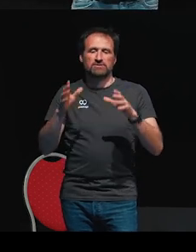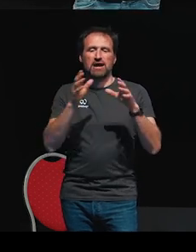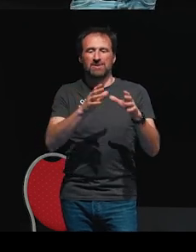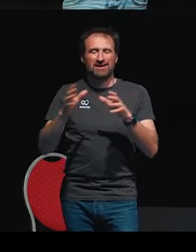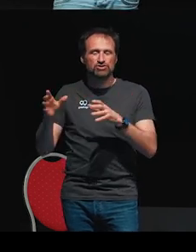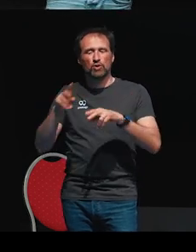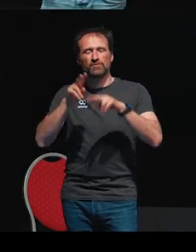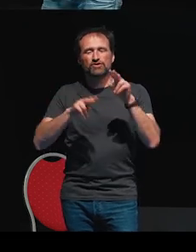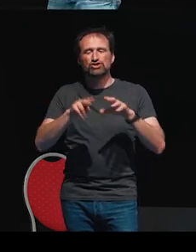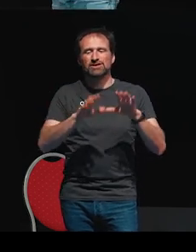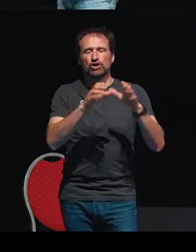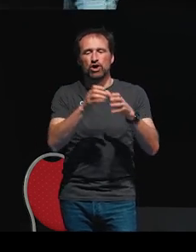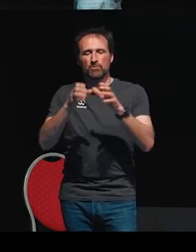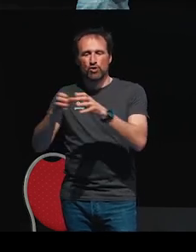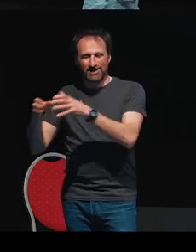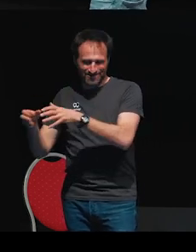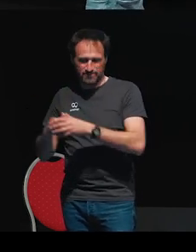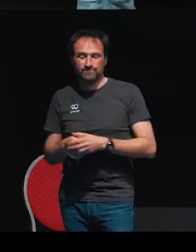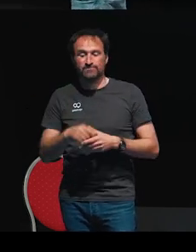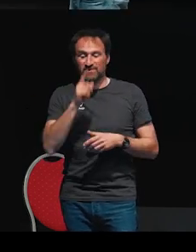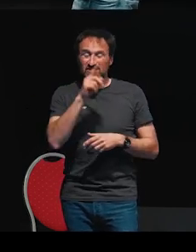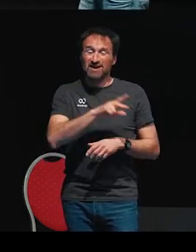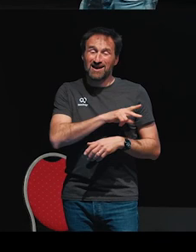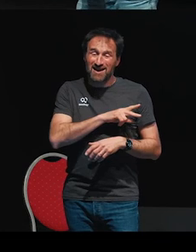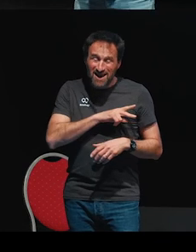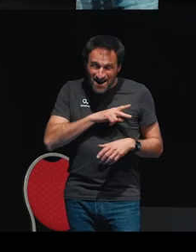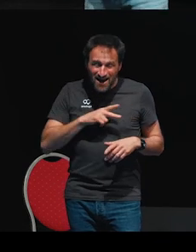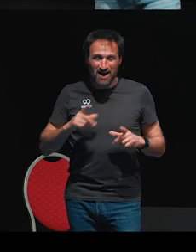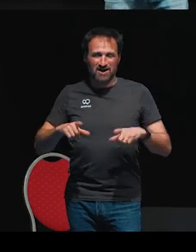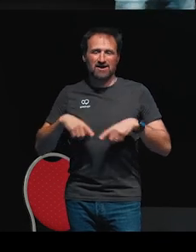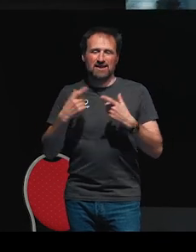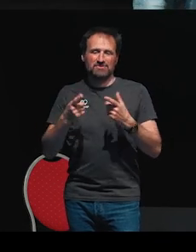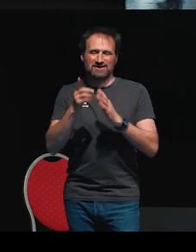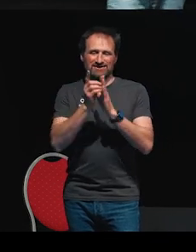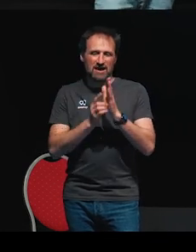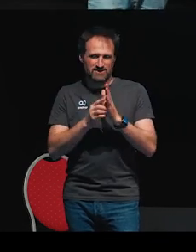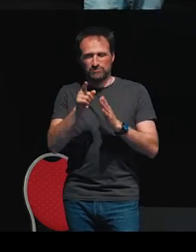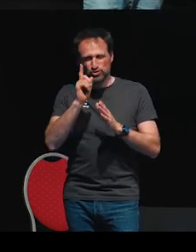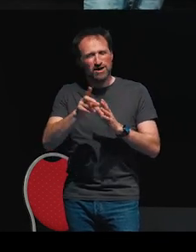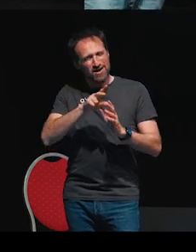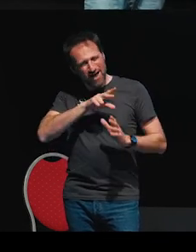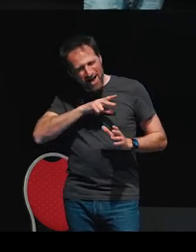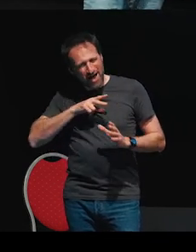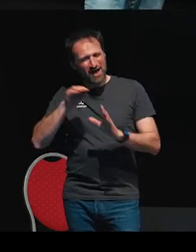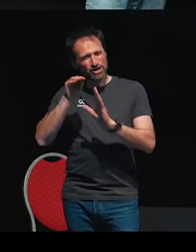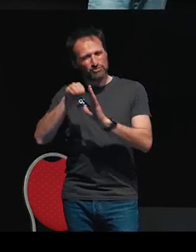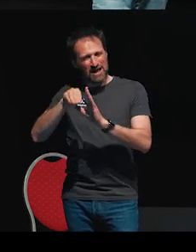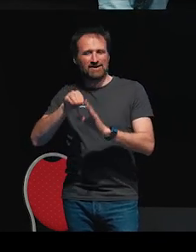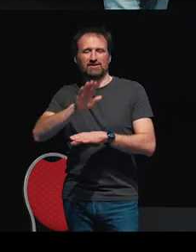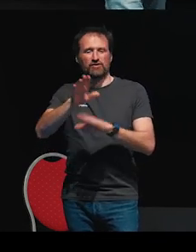have long-living data, like data that is stored for a long time on your application, you should also manage it in some